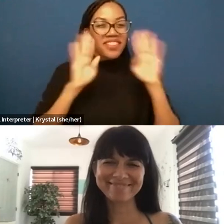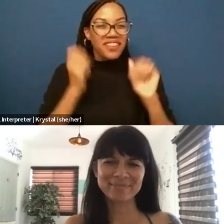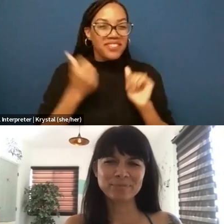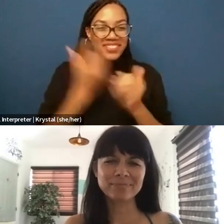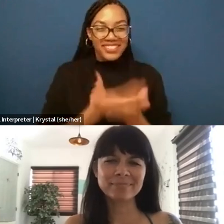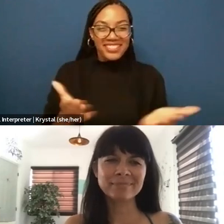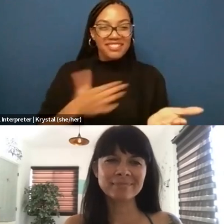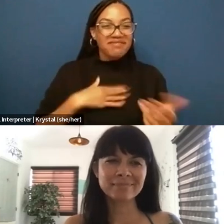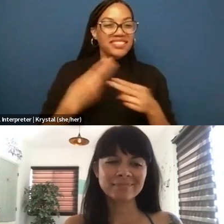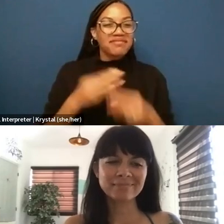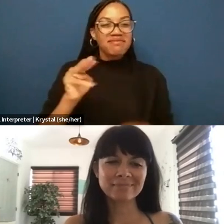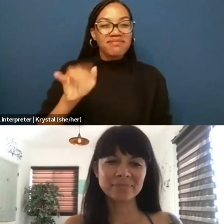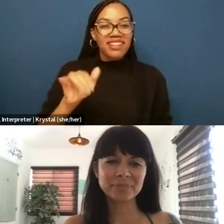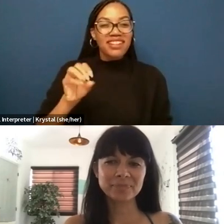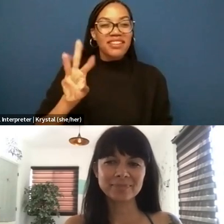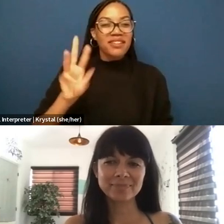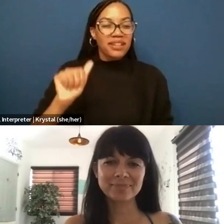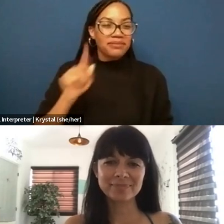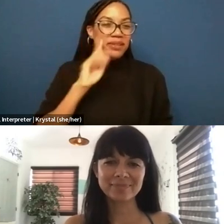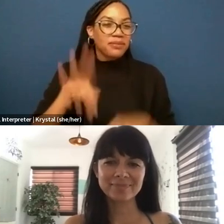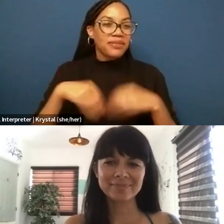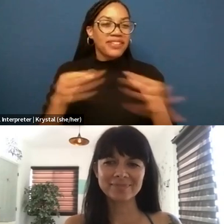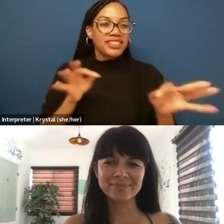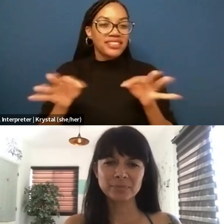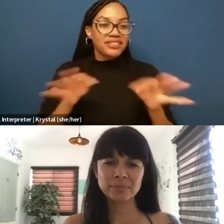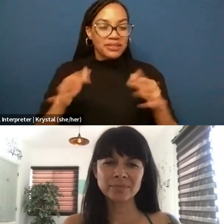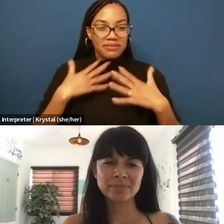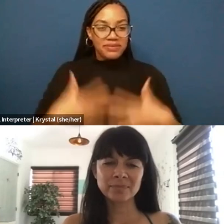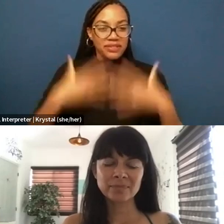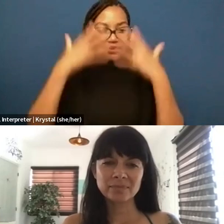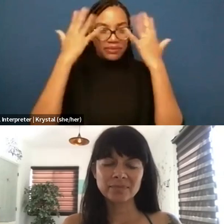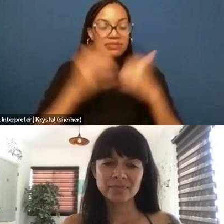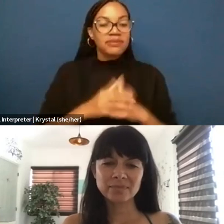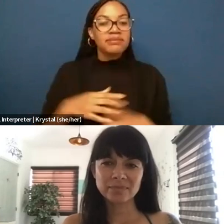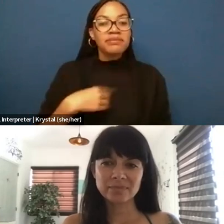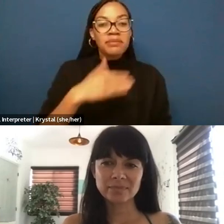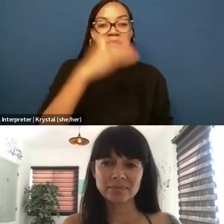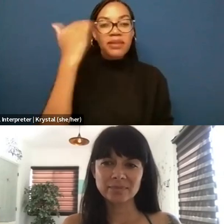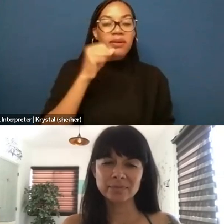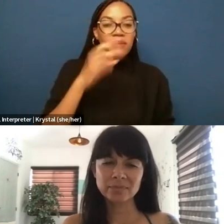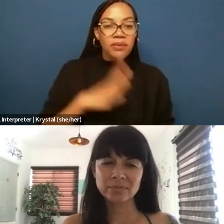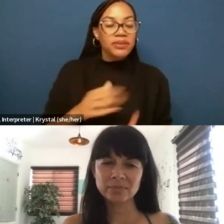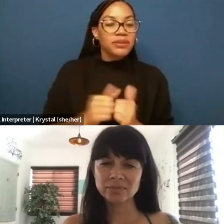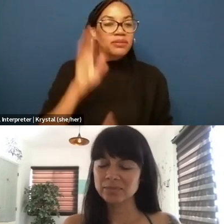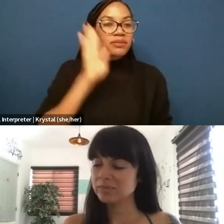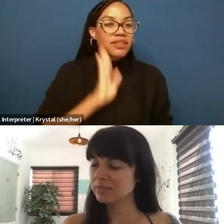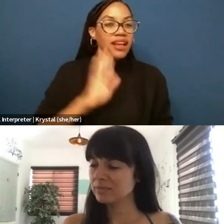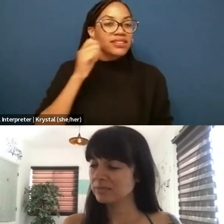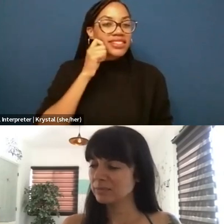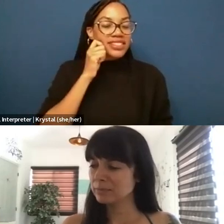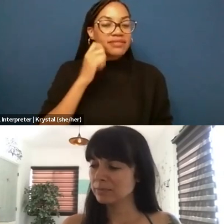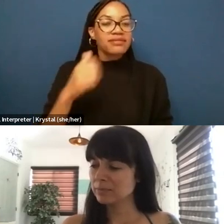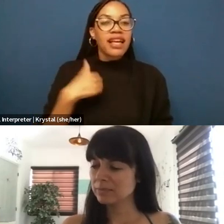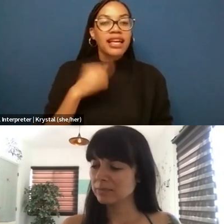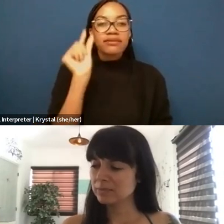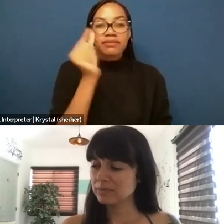Mayowa, and I'm going to give a visual description. I'm a Black woman with brown skin. I have curly microlocks that are colored a